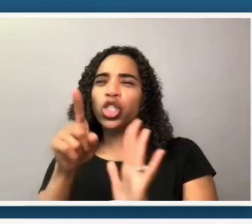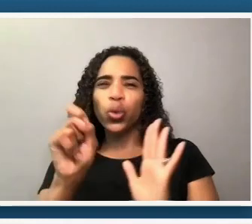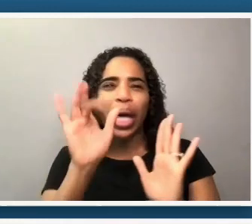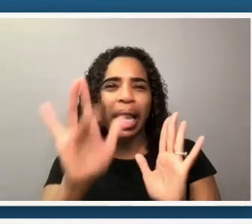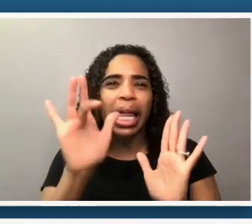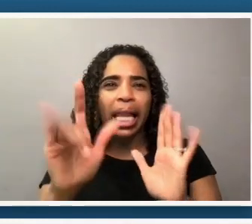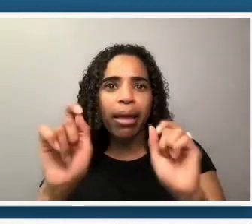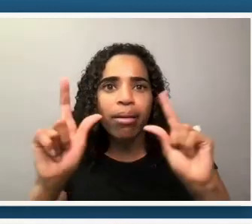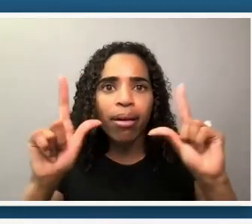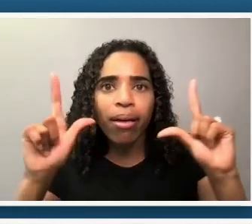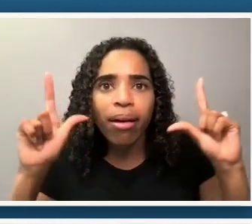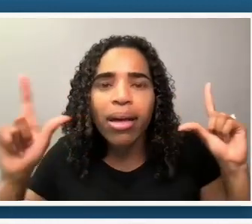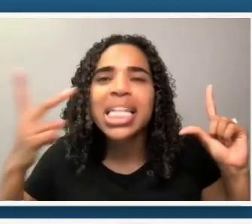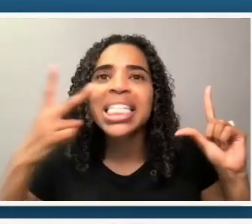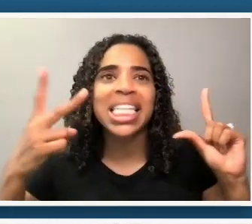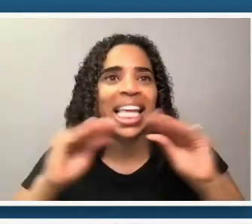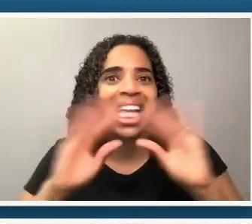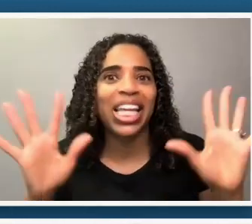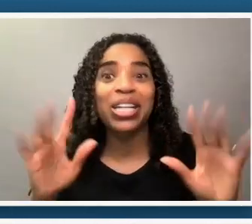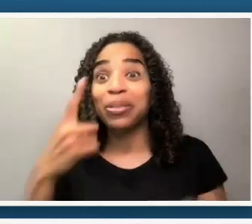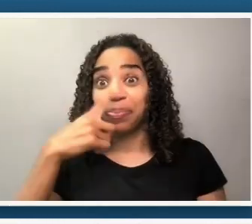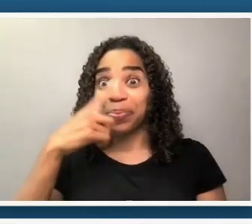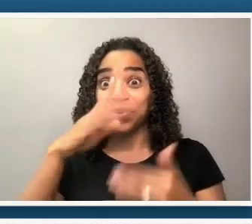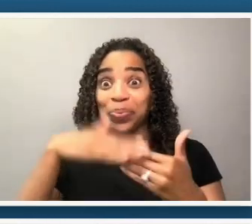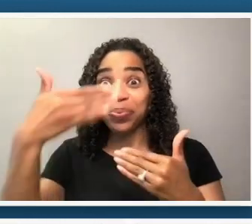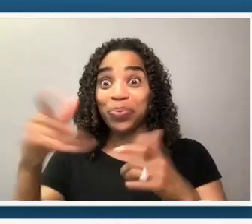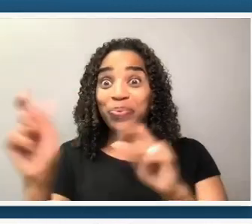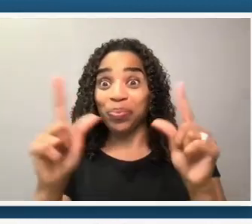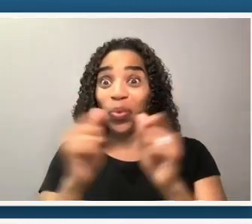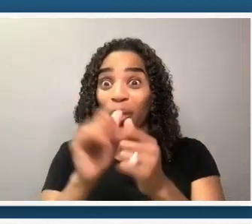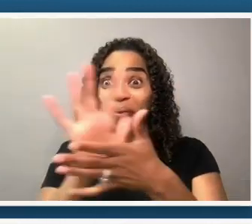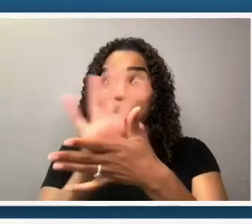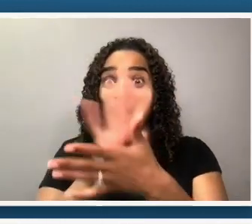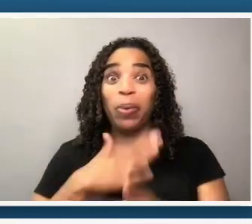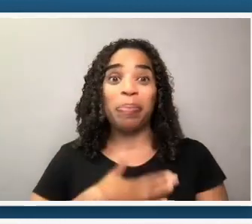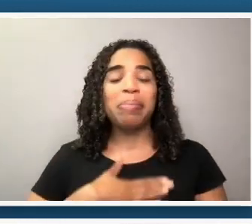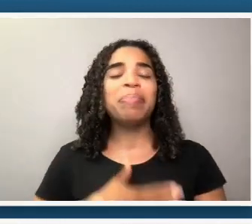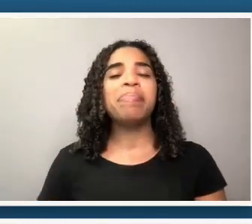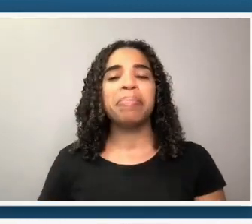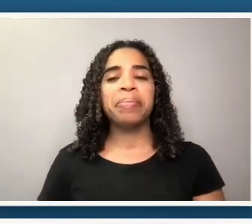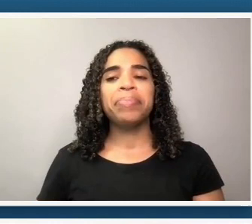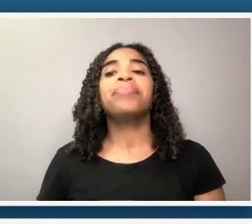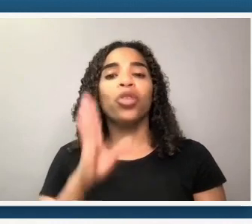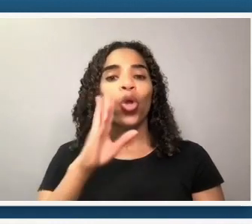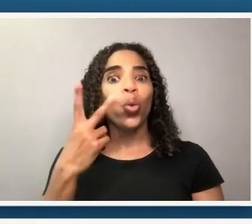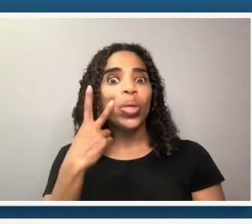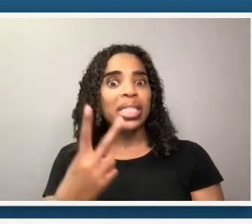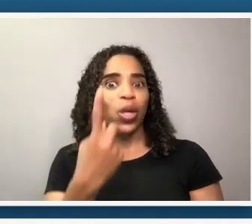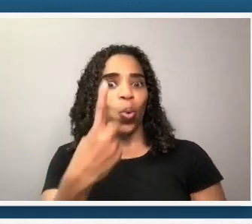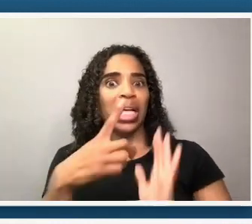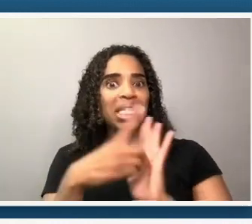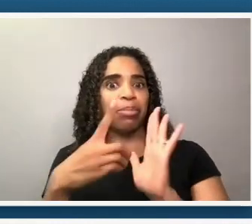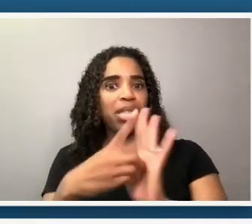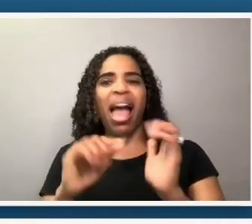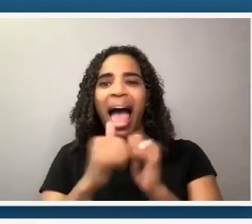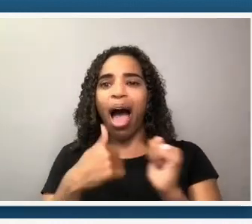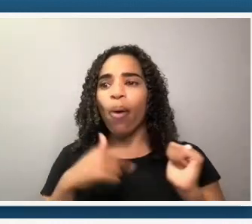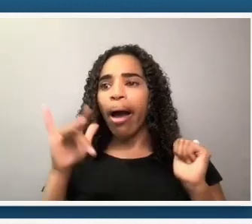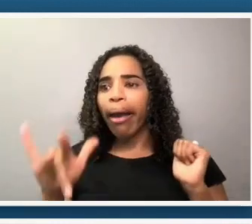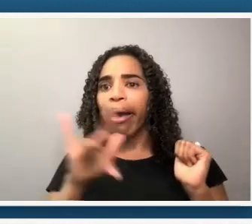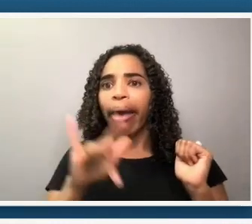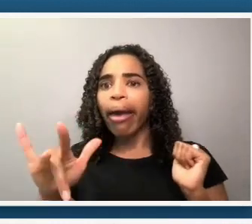in detail. If we could move to the next slide with the video, you'll see a demonstration of me navigating through one of